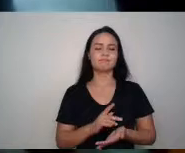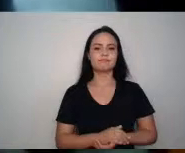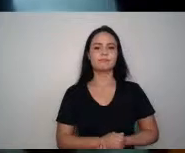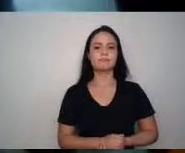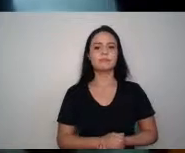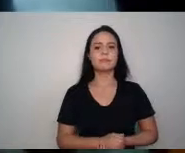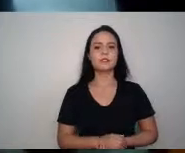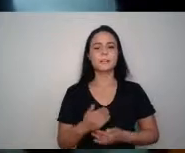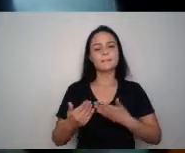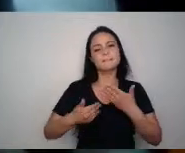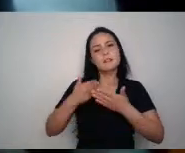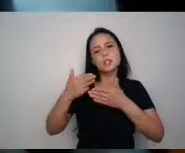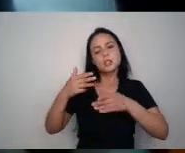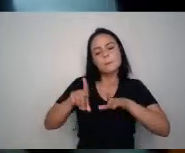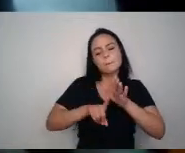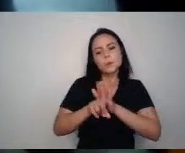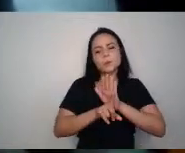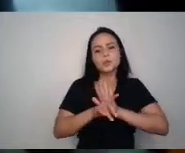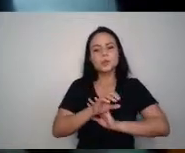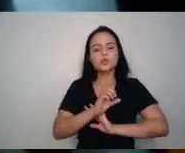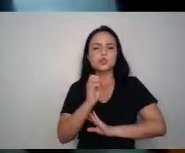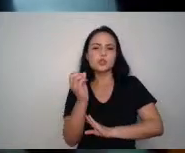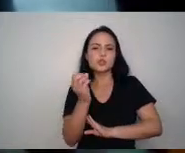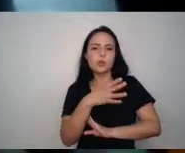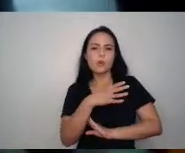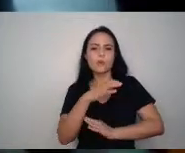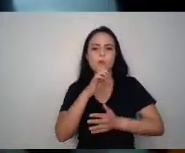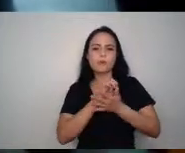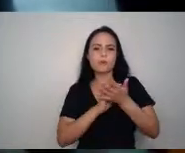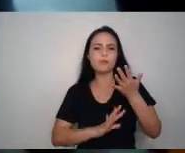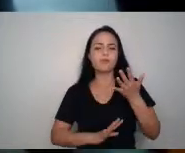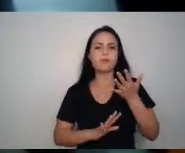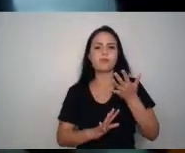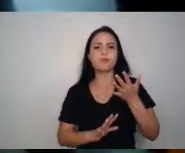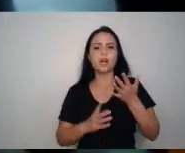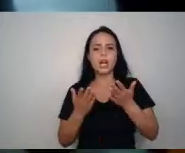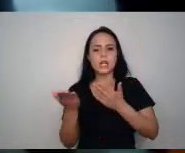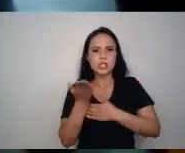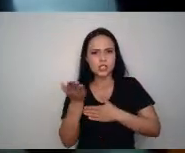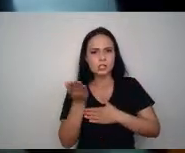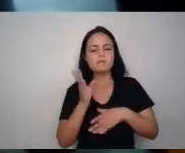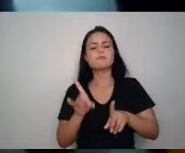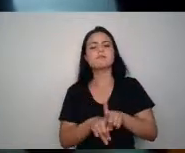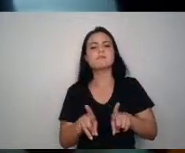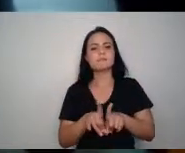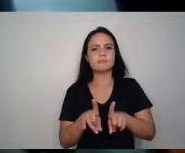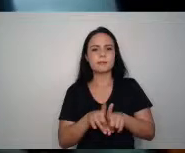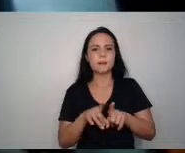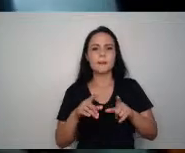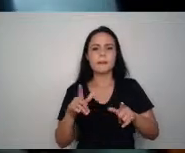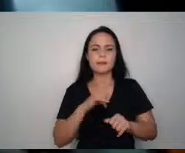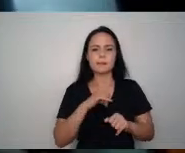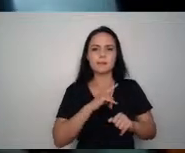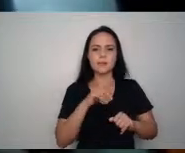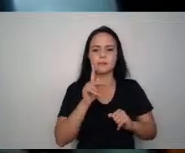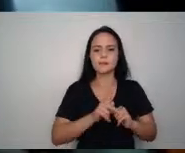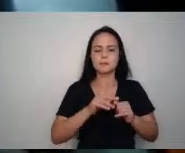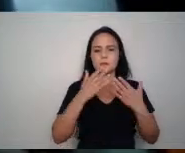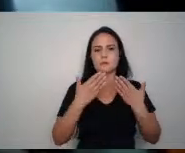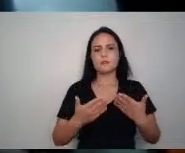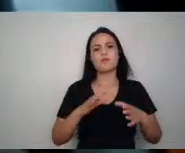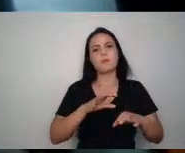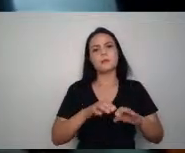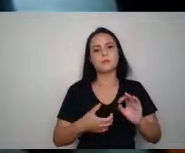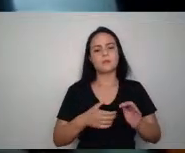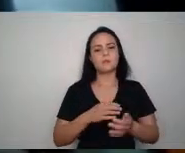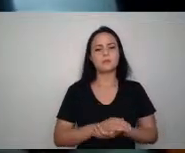in this reality. And this constant search for new activities with new demands, and